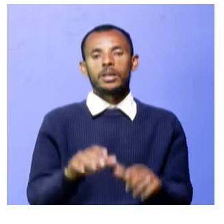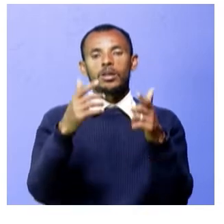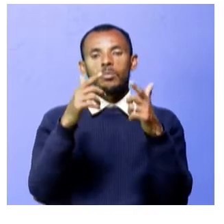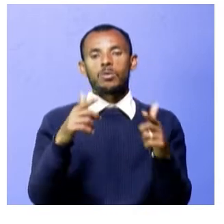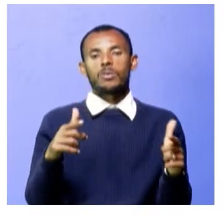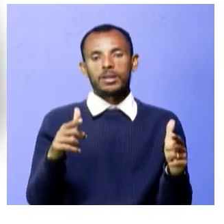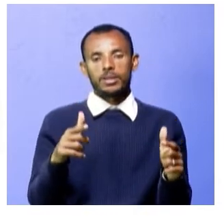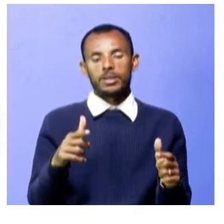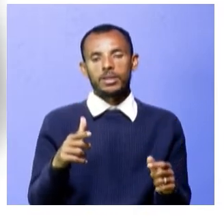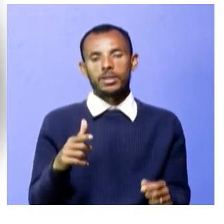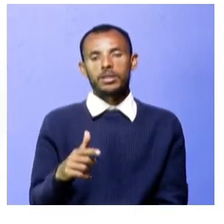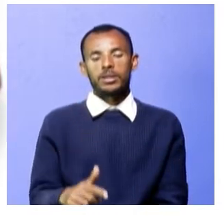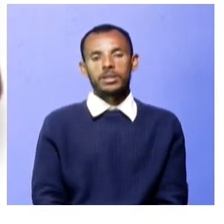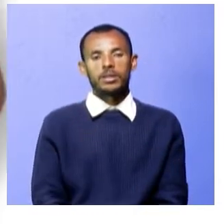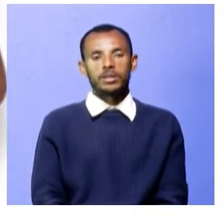probability